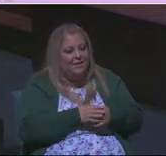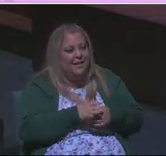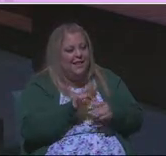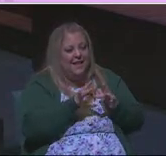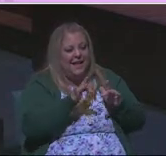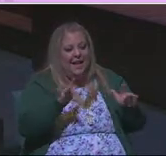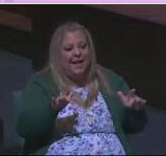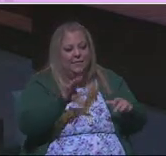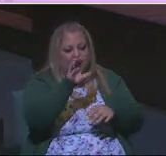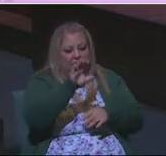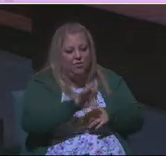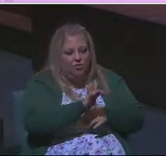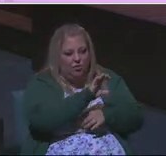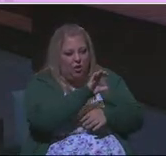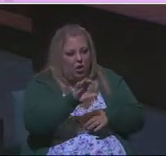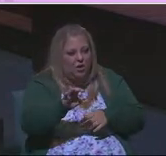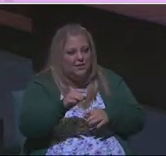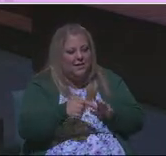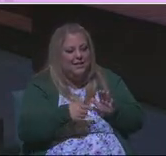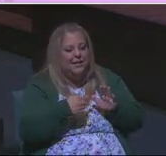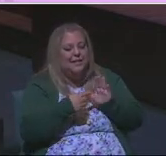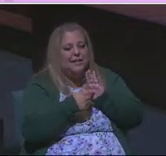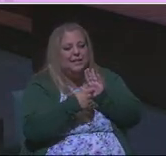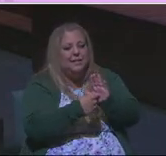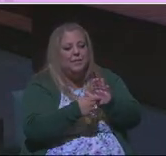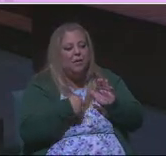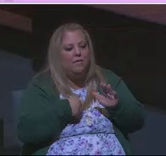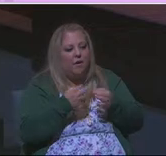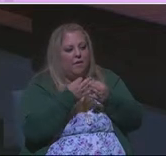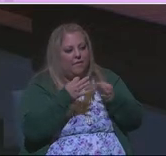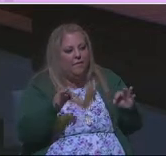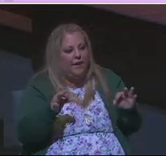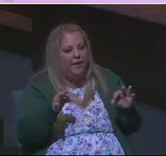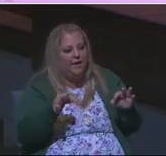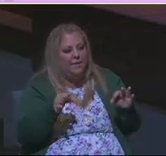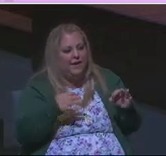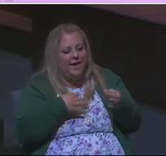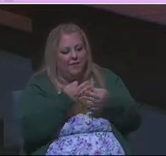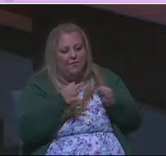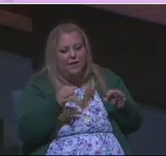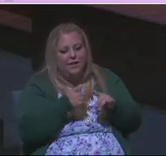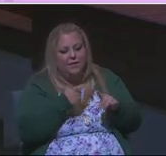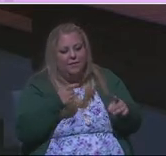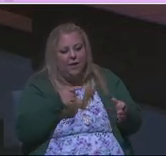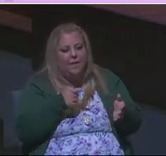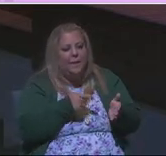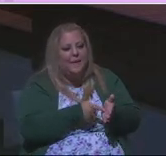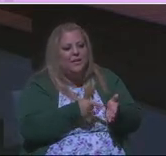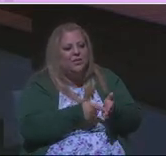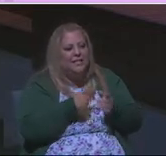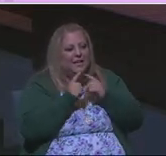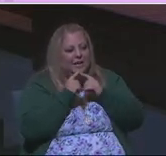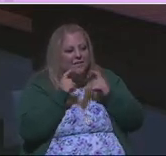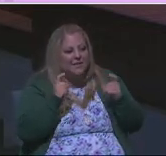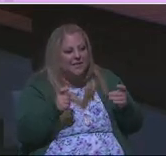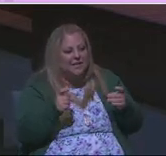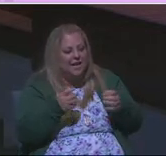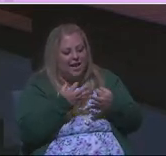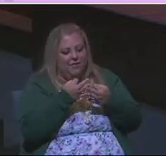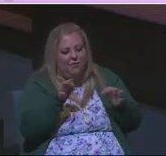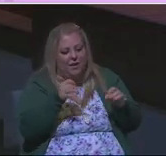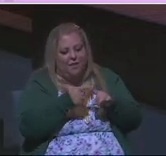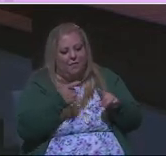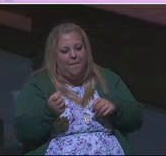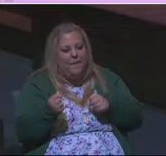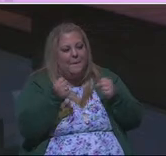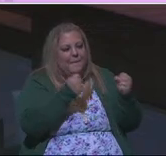is a symbol of our freedom. The empty cross frees us from the penalty of sin. The empty cross frees us from the power of